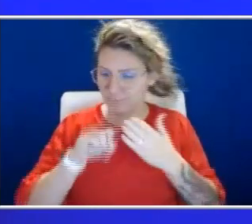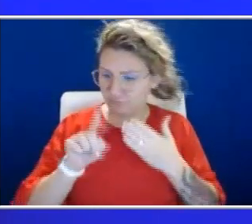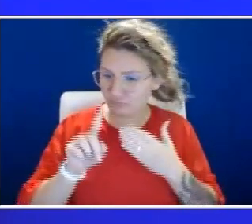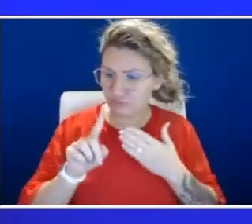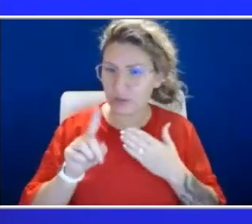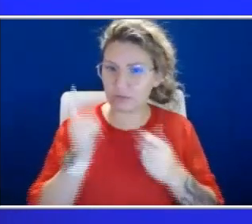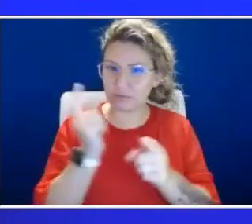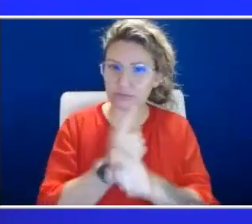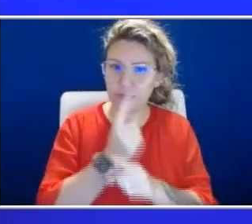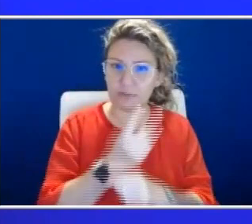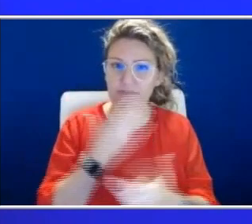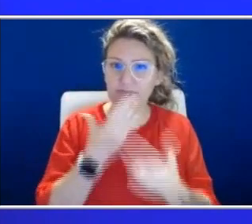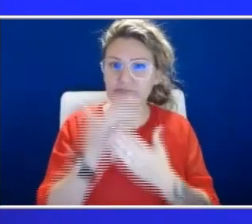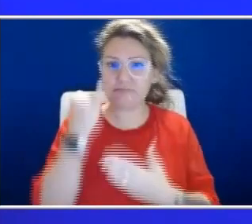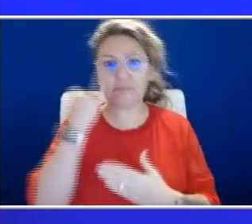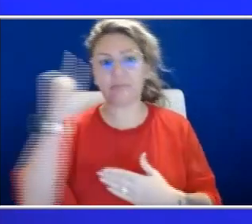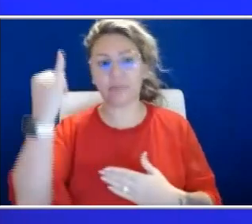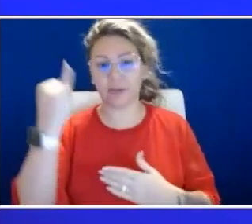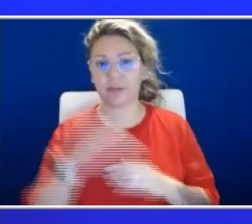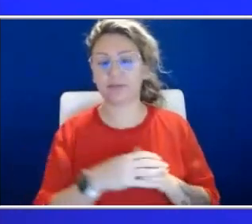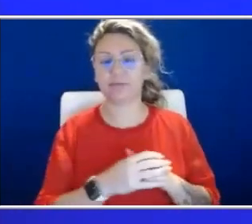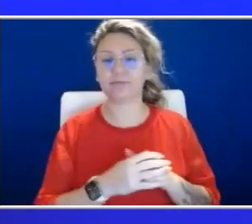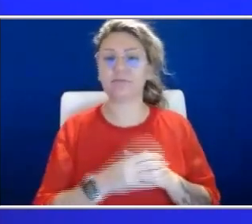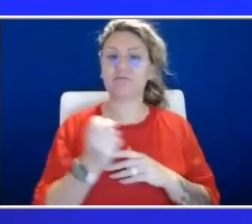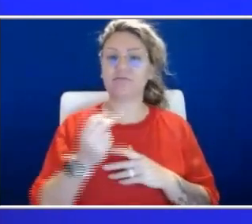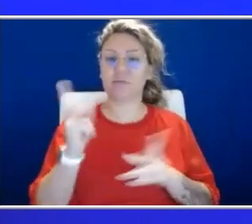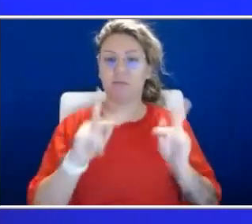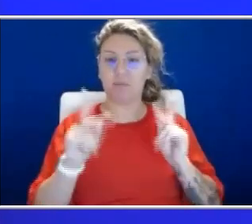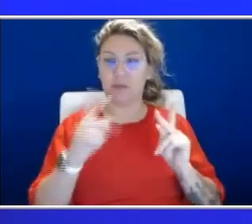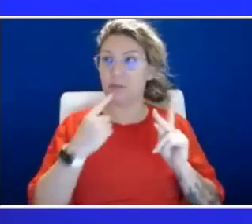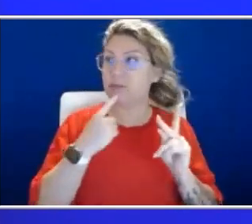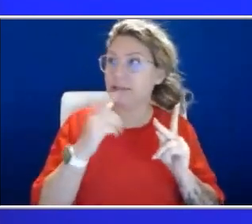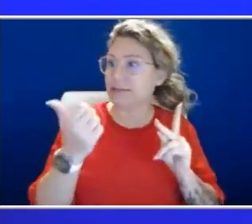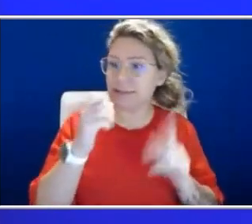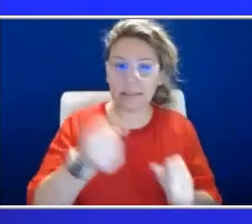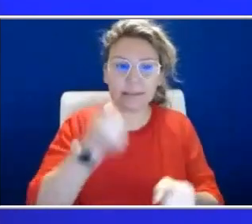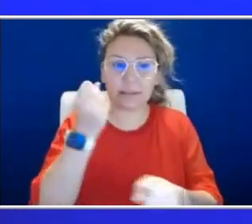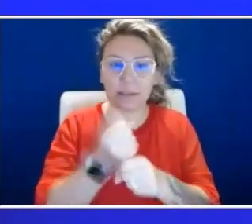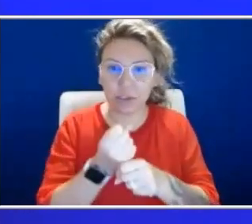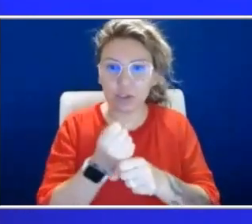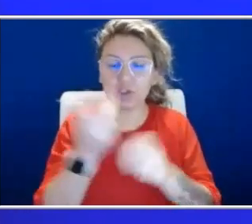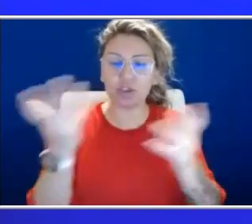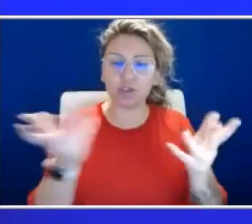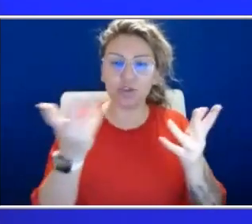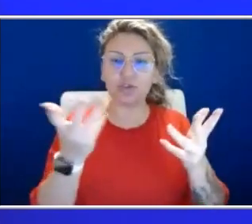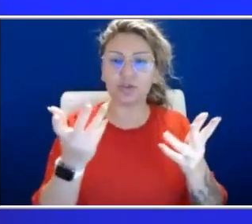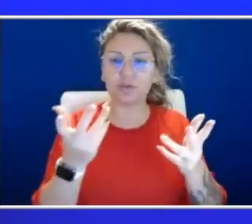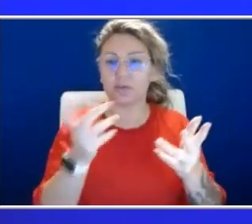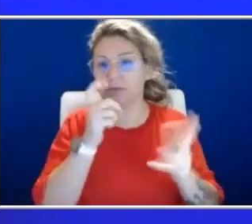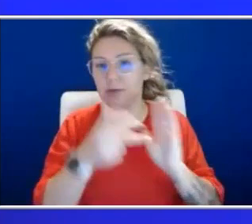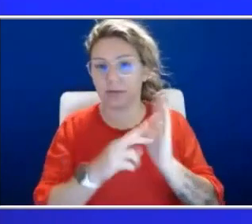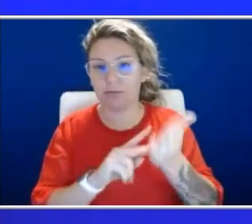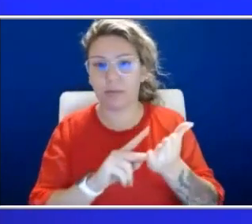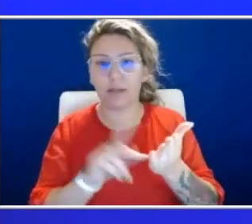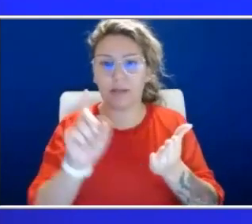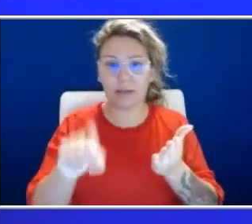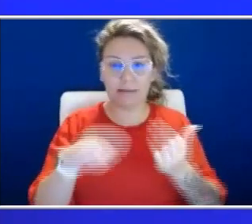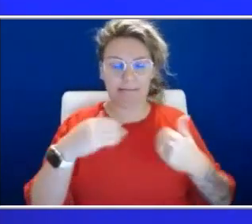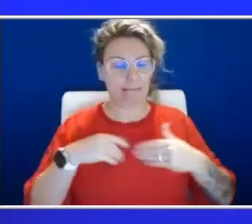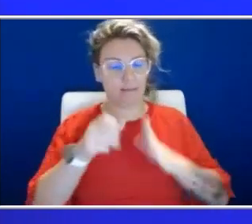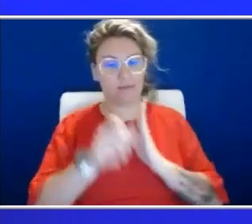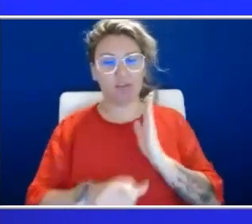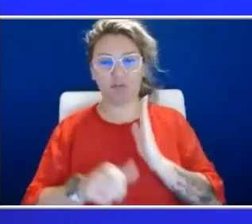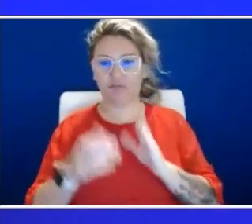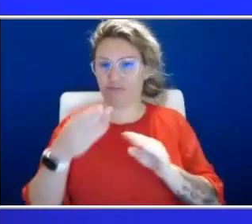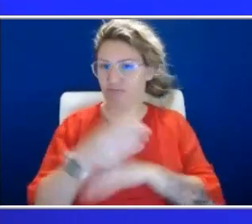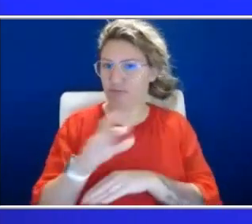regularly is a good idea. And some people say 10 years or so. It doesn't mean that you have to have surgery at 10 years, but it would